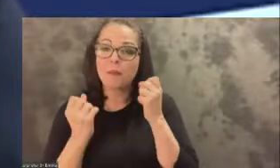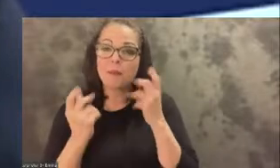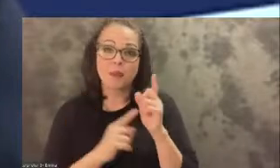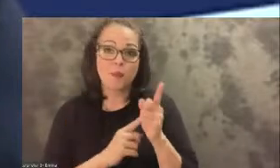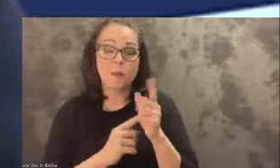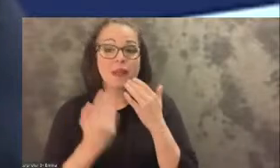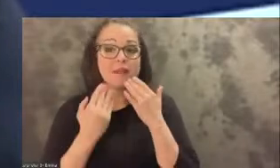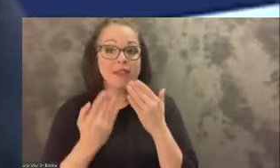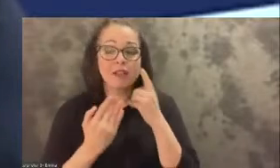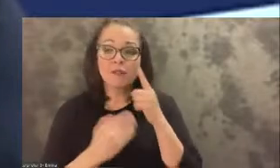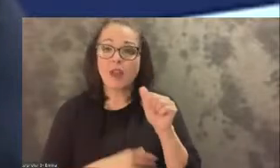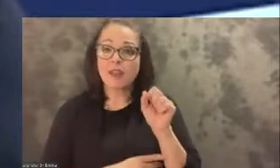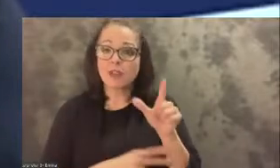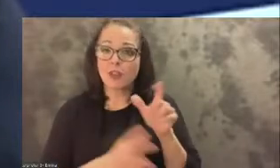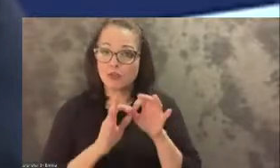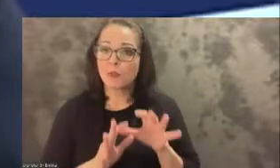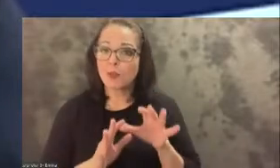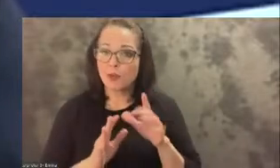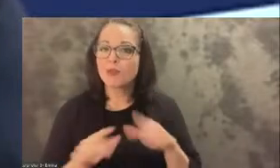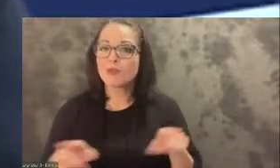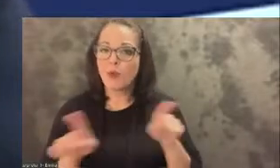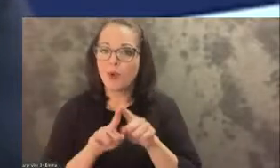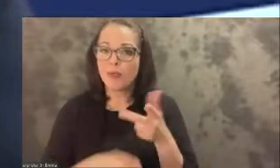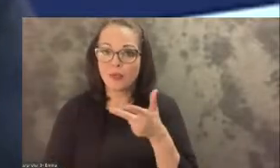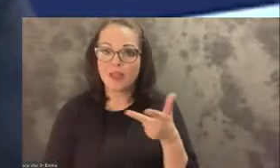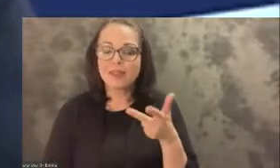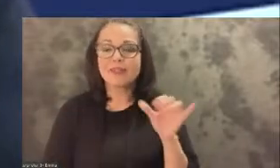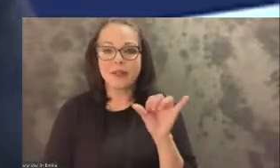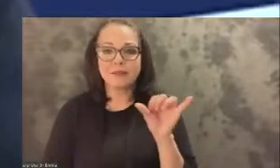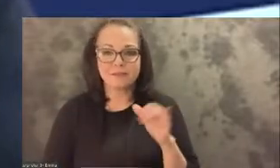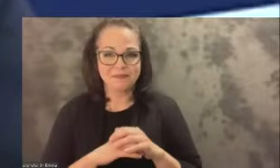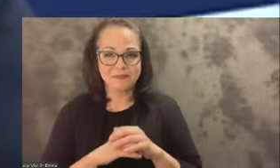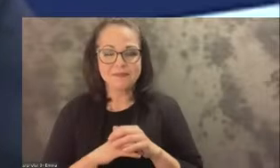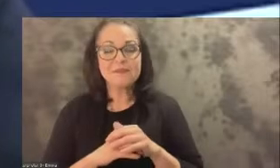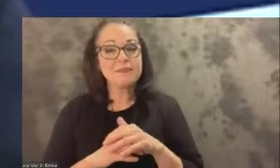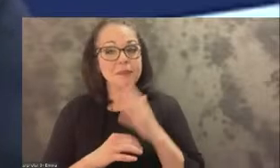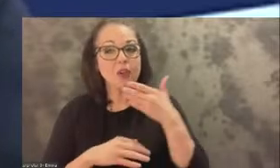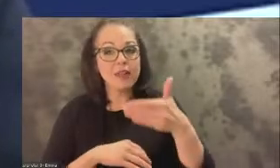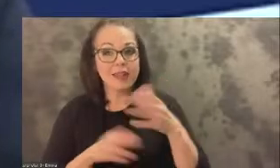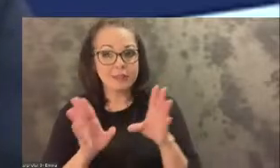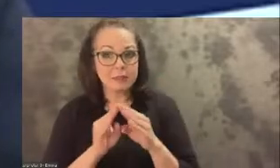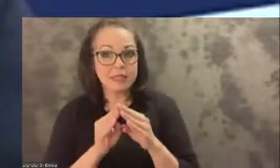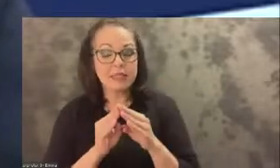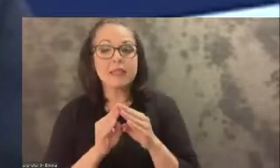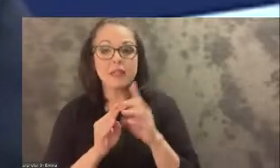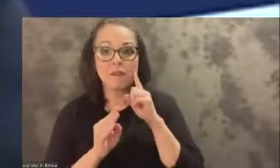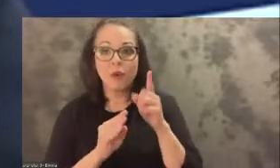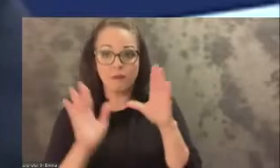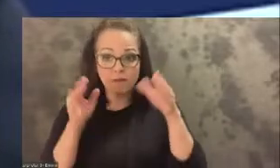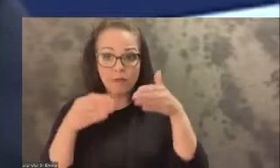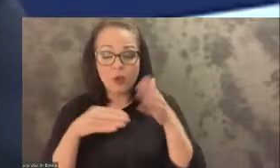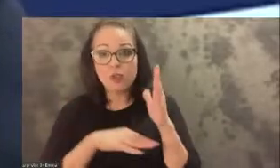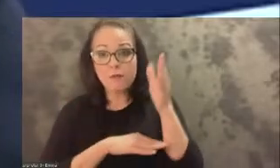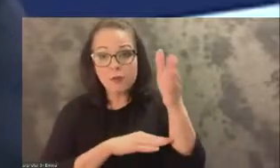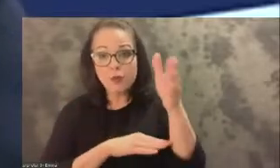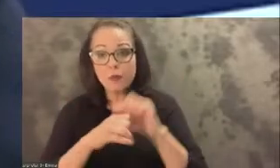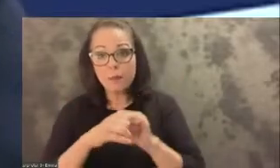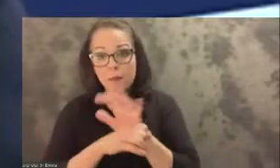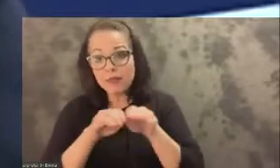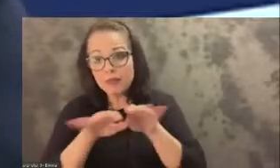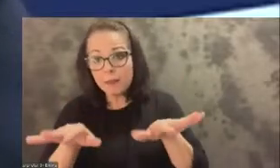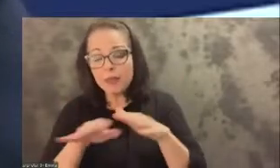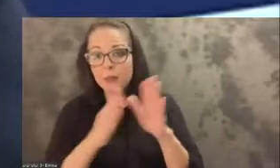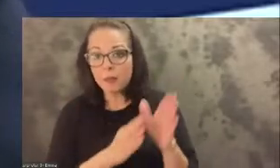well to our ASL interpreters today. Our next meeting will focus on future pandemic